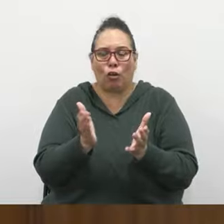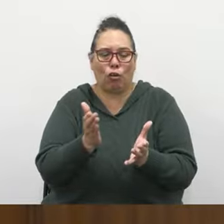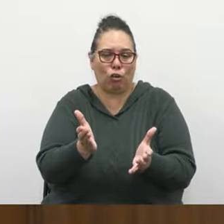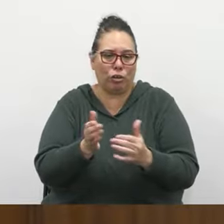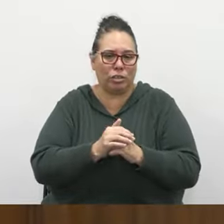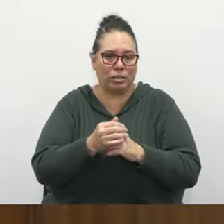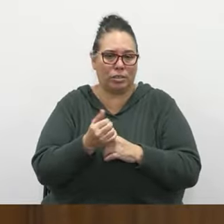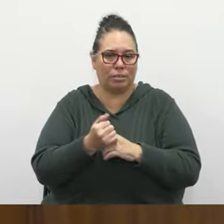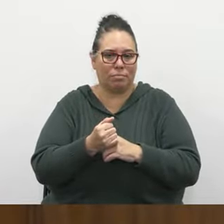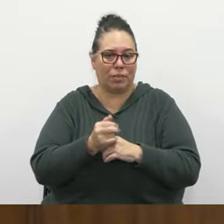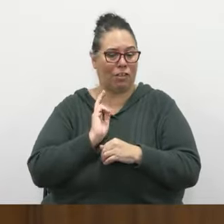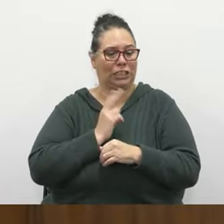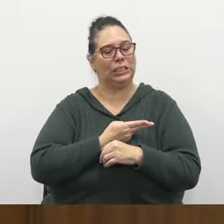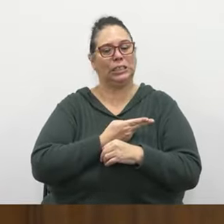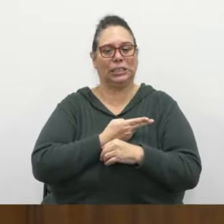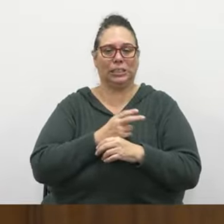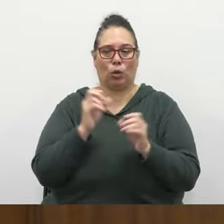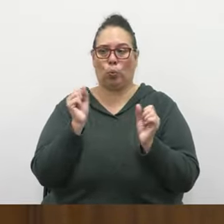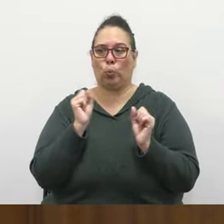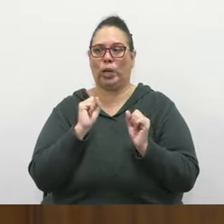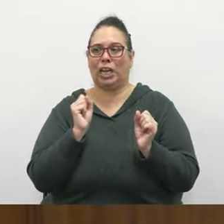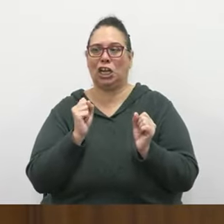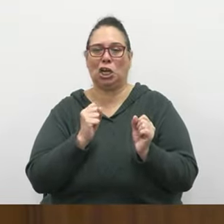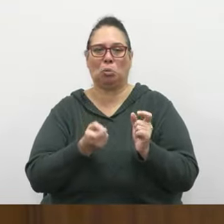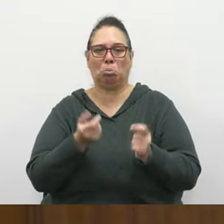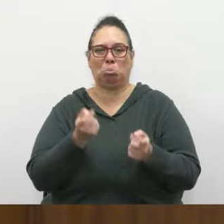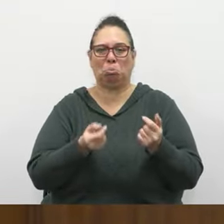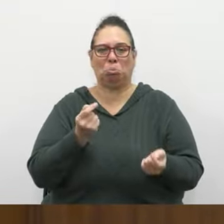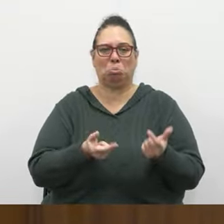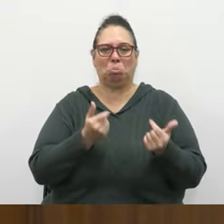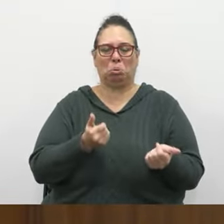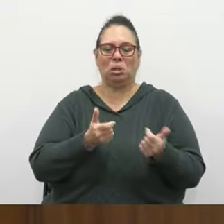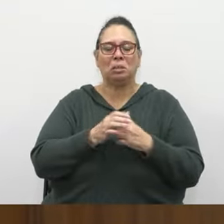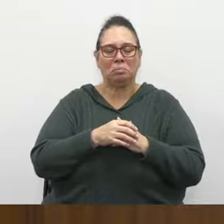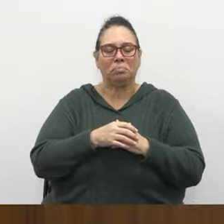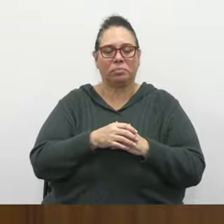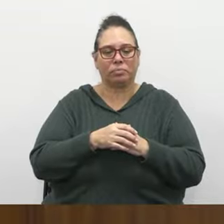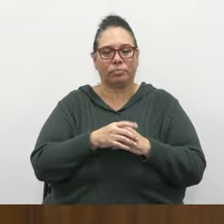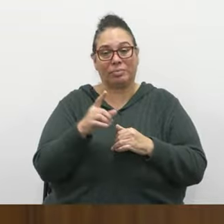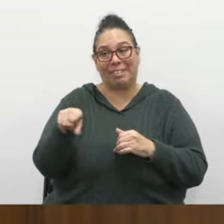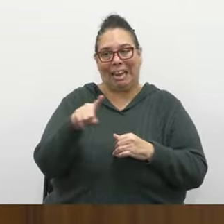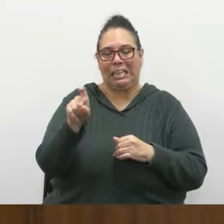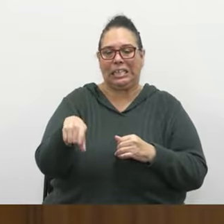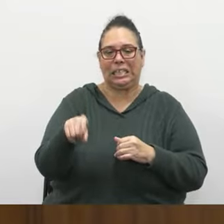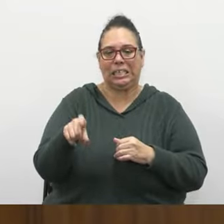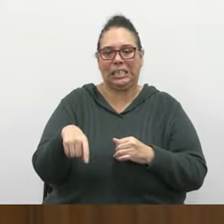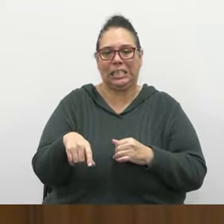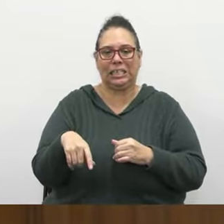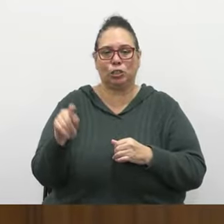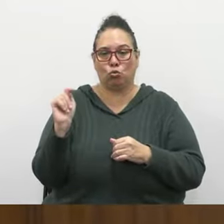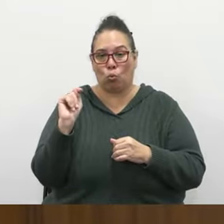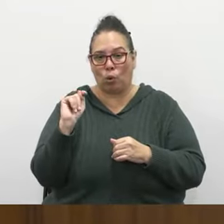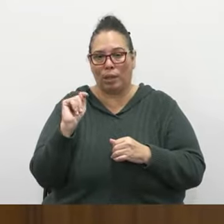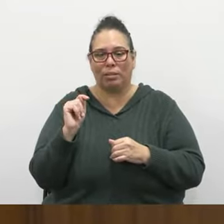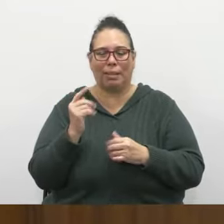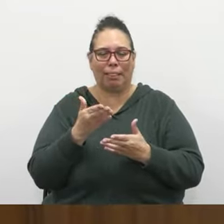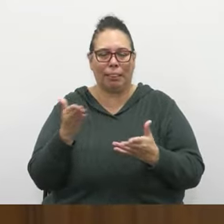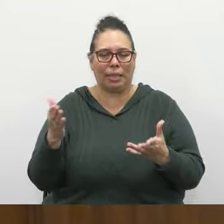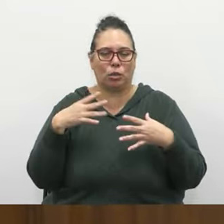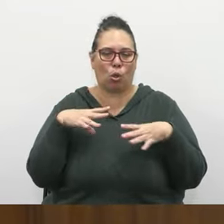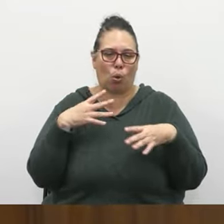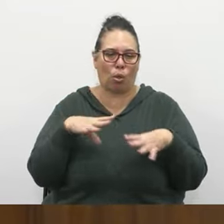that are doing some winter restocking or reshelving to take a look. They are in need of toiletries, clothing